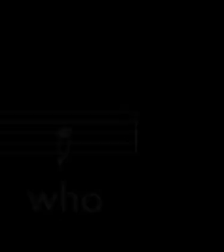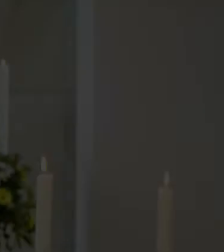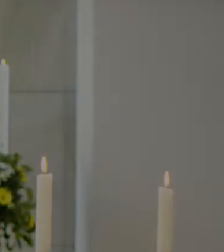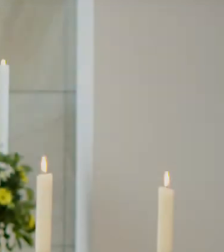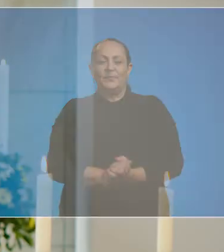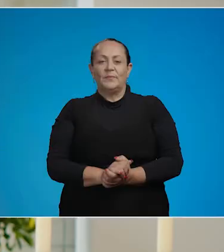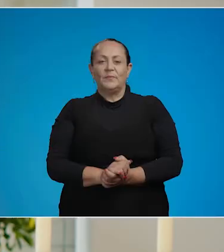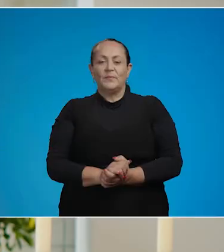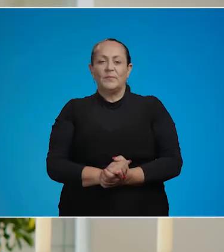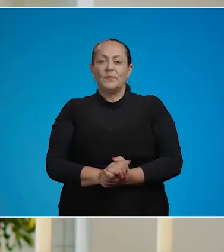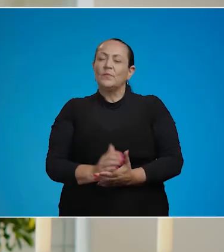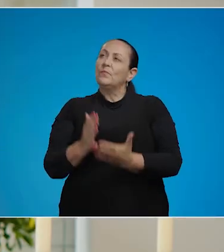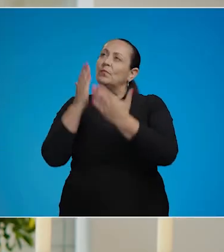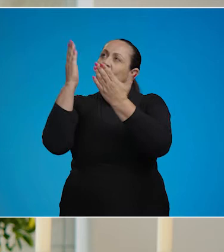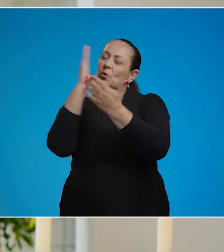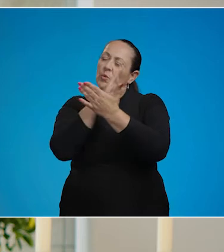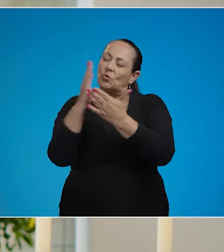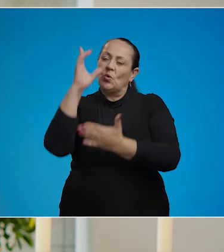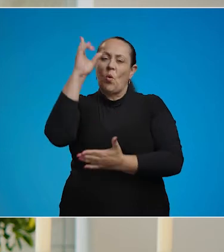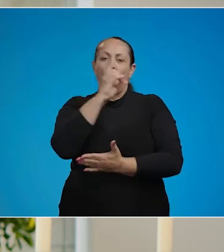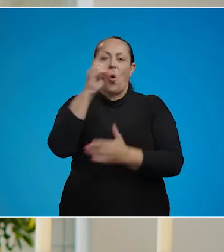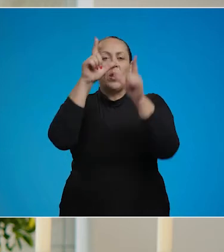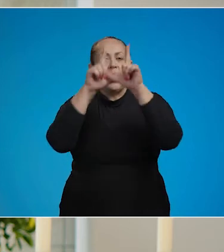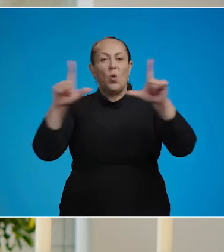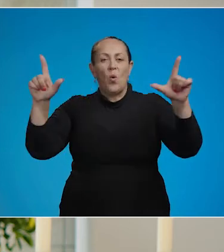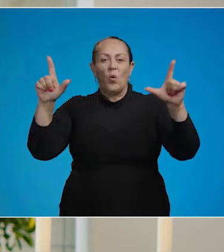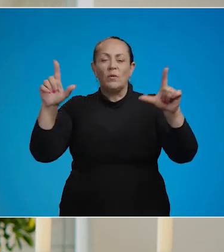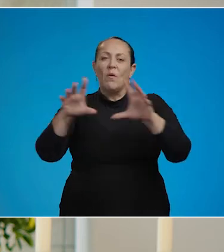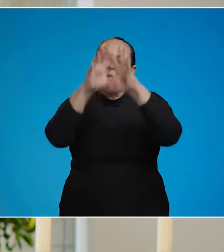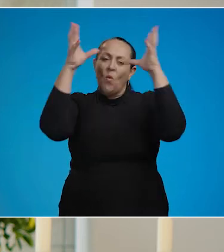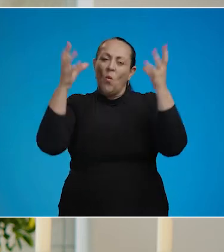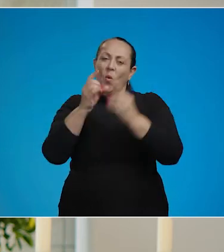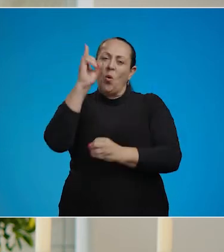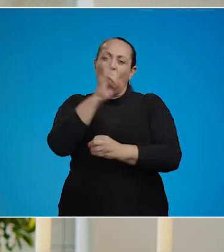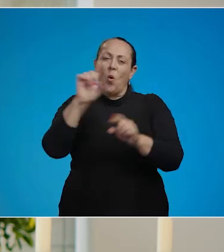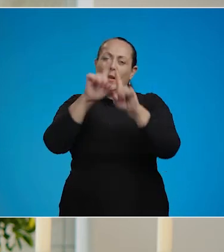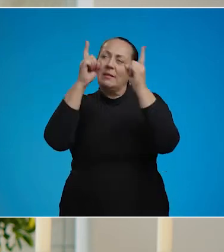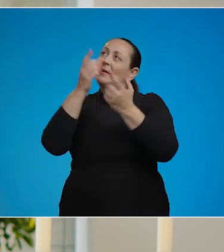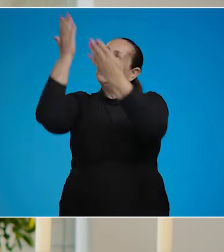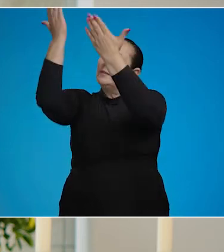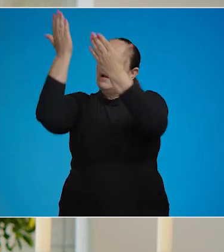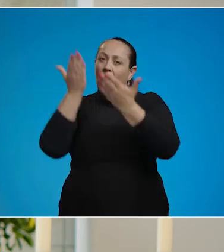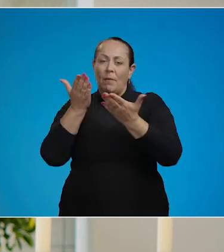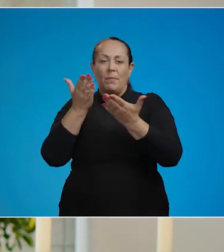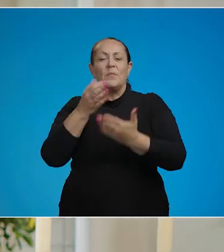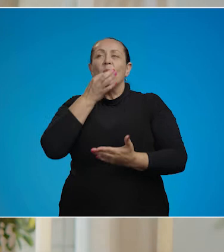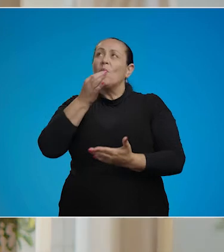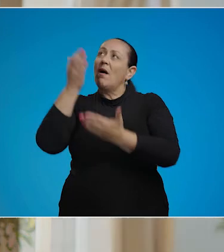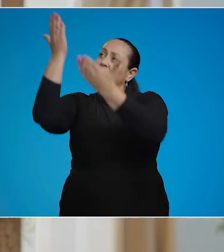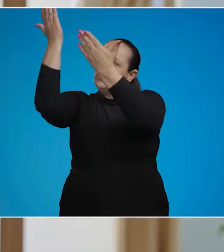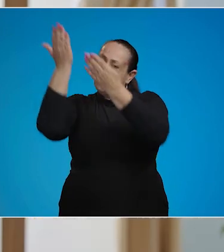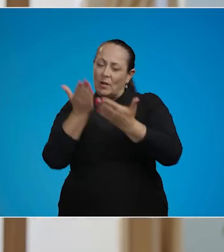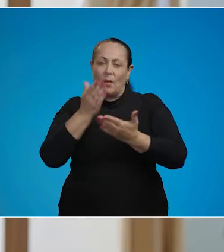You are indeed holy, O Lord the fount of all holiness Make holy, therefore,